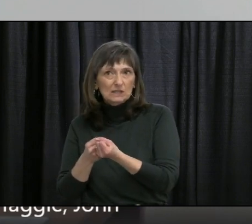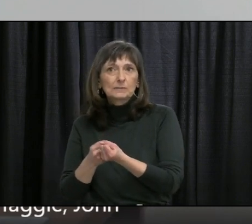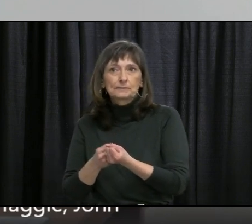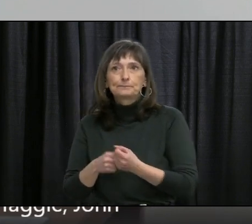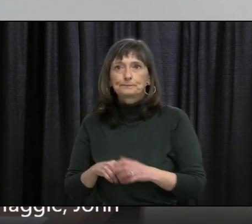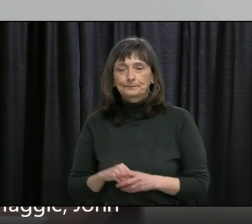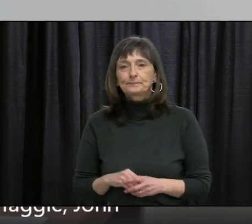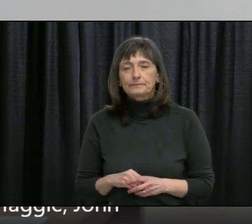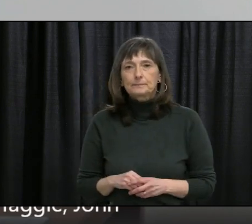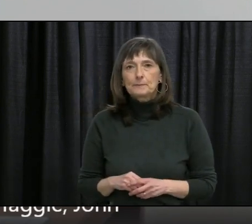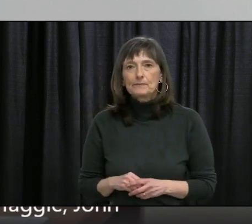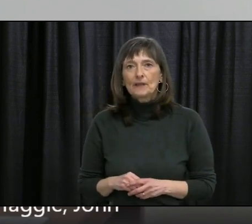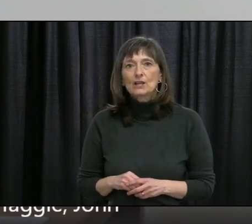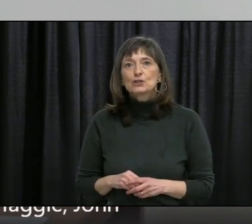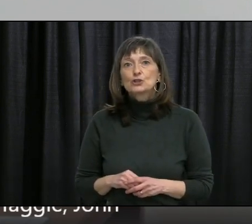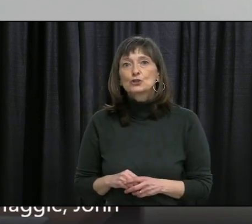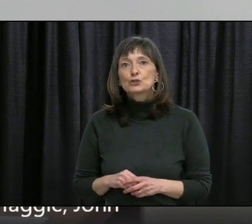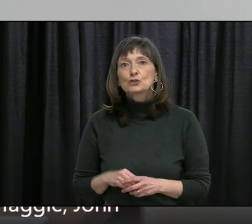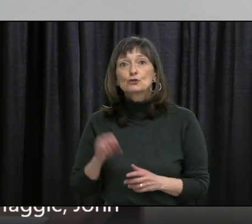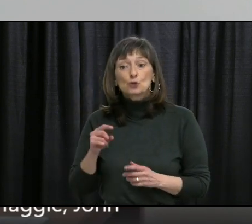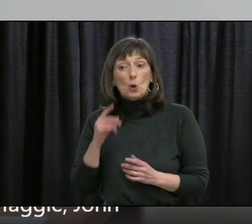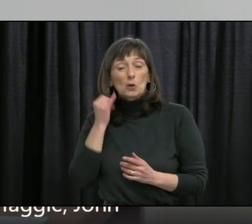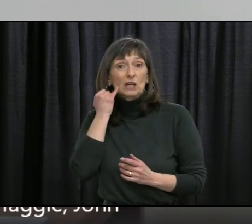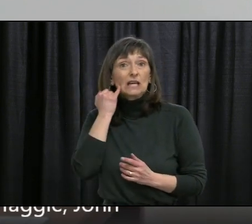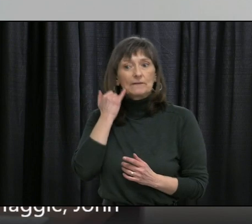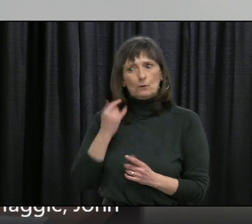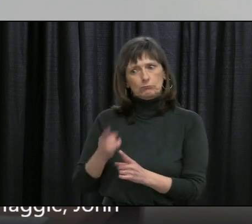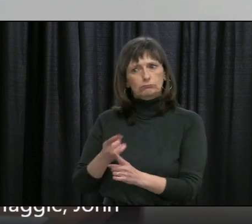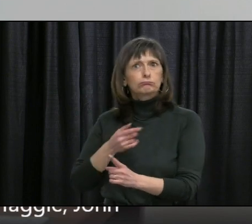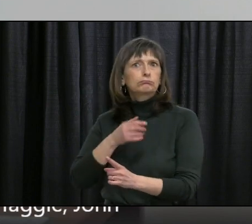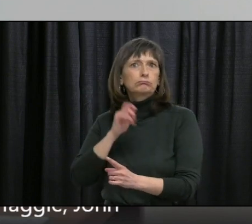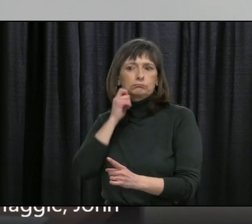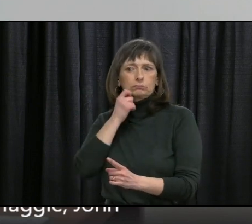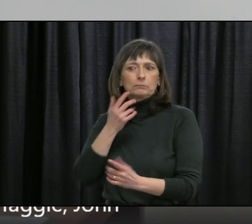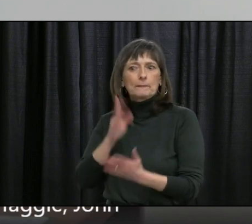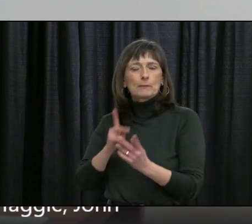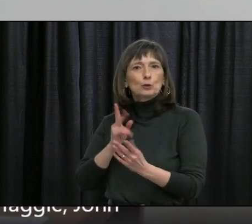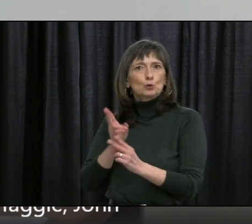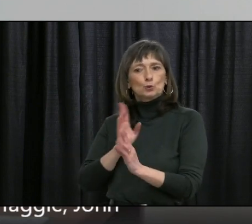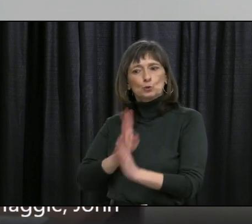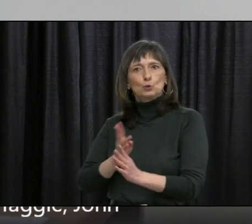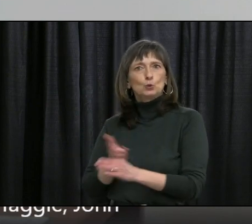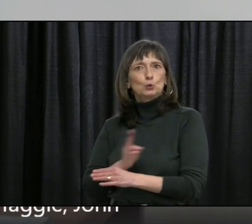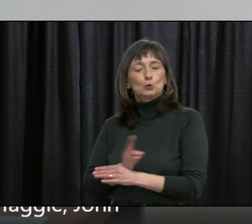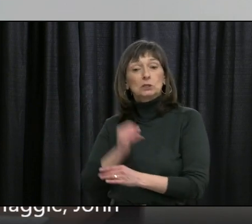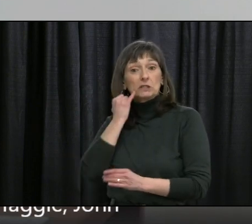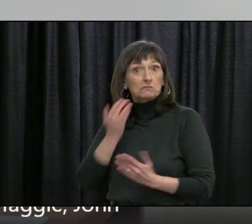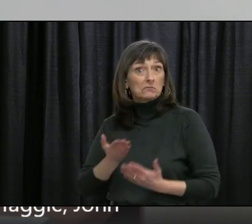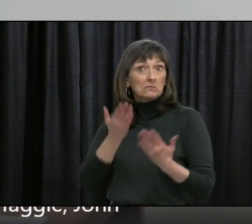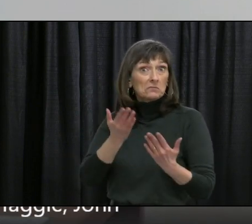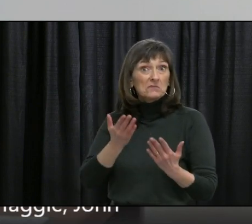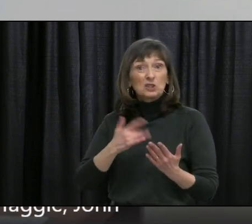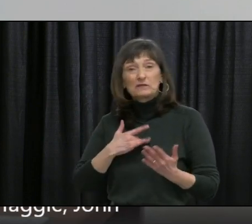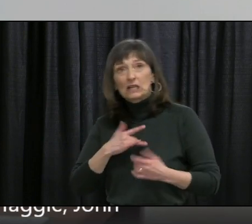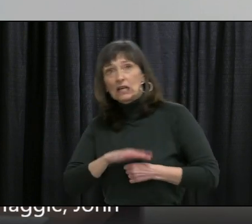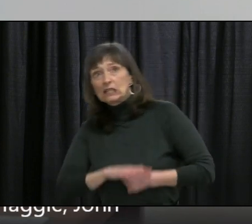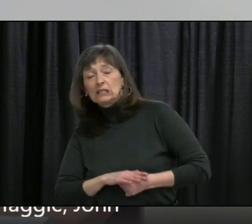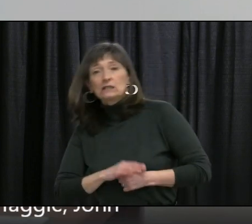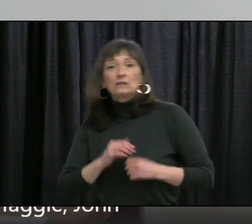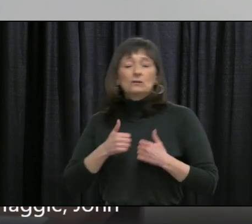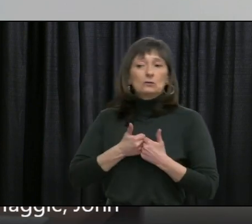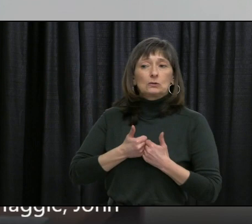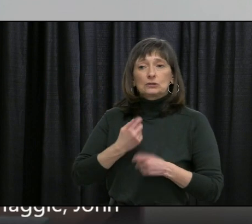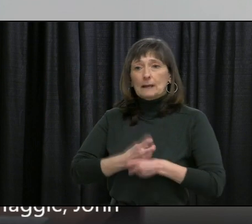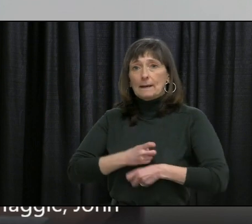the answers to your questions. And I think it's been a hidden gem, and I would recommend it to those who are feeling challenged at the